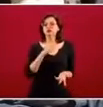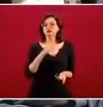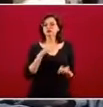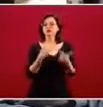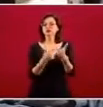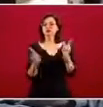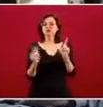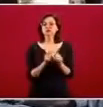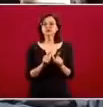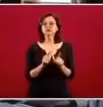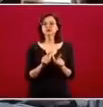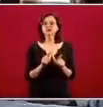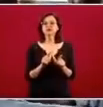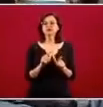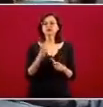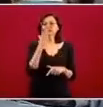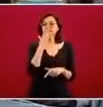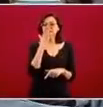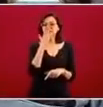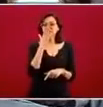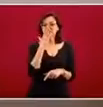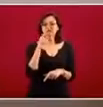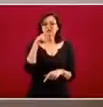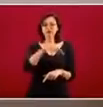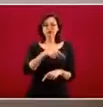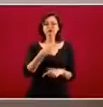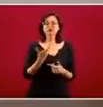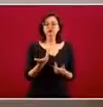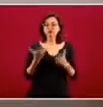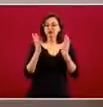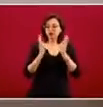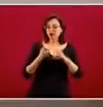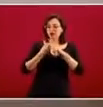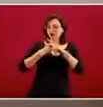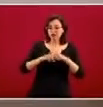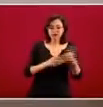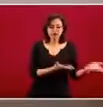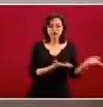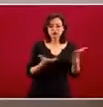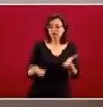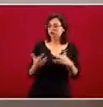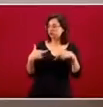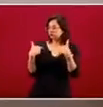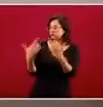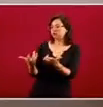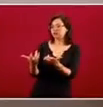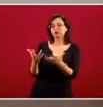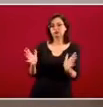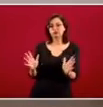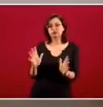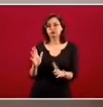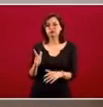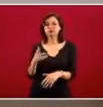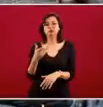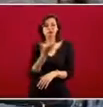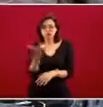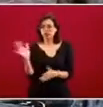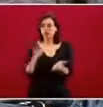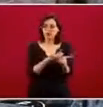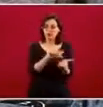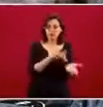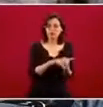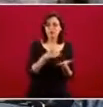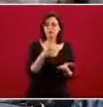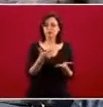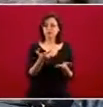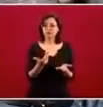international standards so they can begin mass production. Yeah. And there are people who are very willing to even